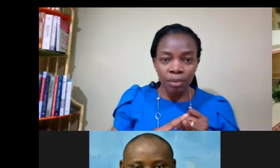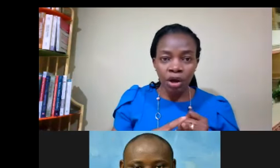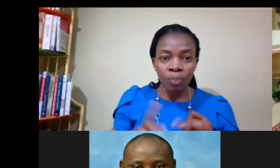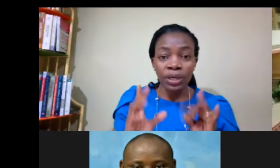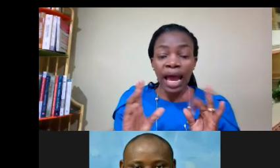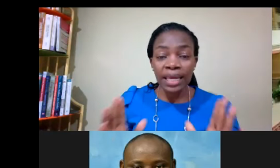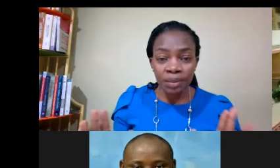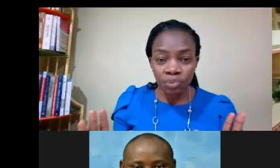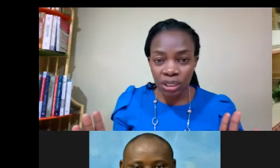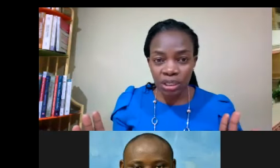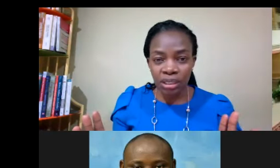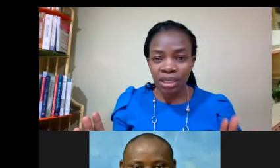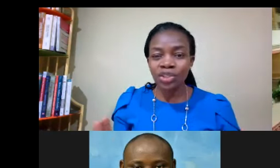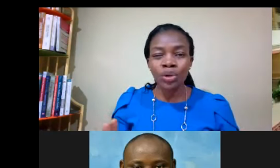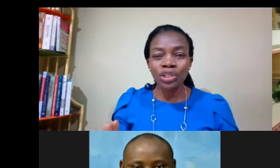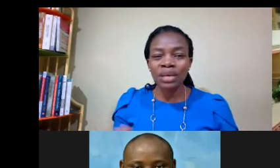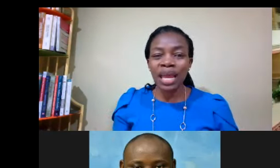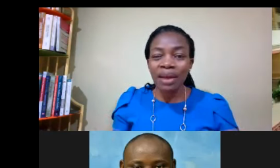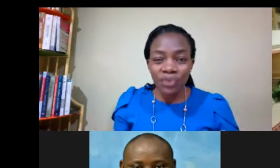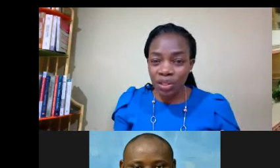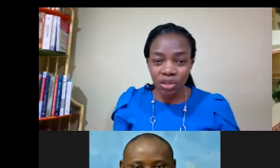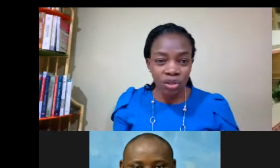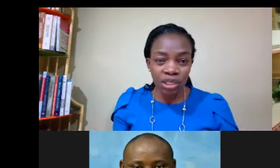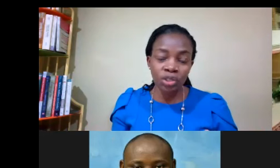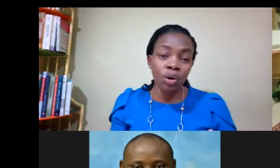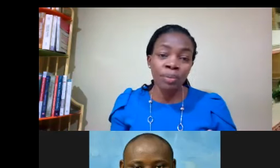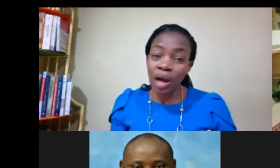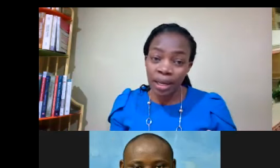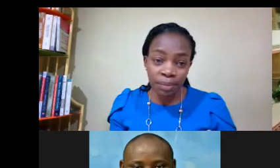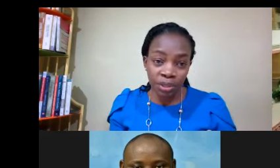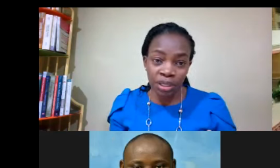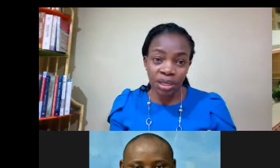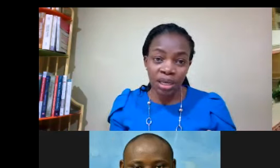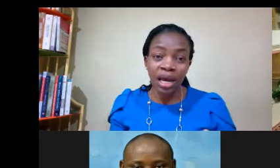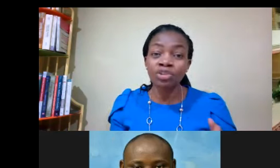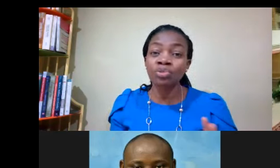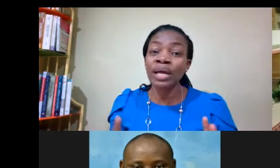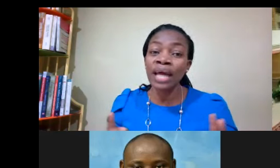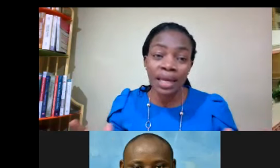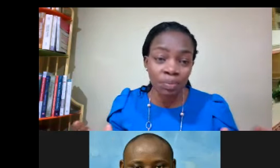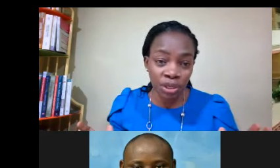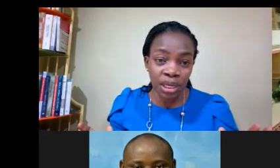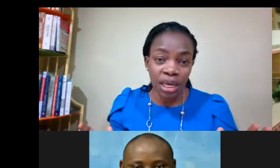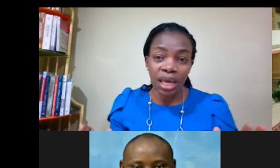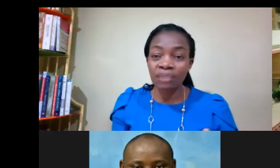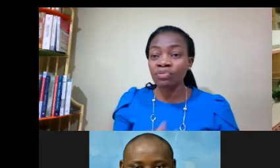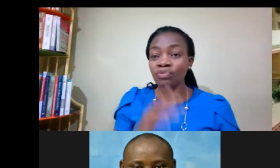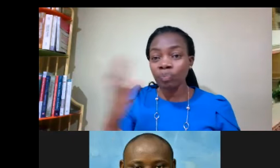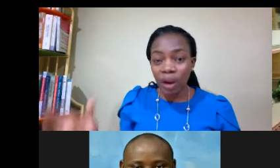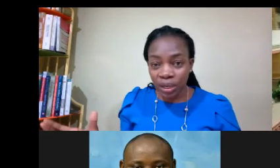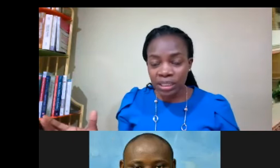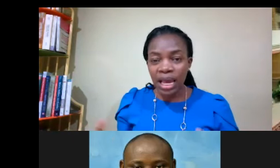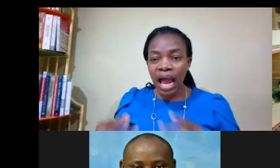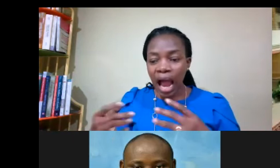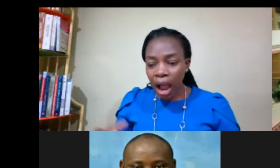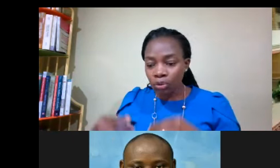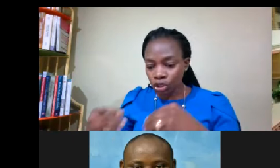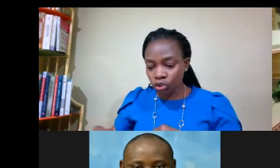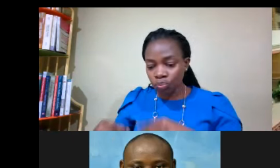session coming up on IEP. It's going to be everything you need to know about IEP and how to write IEP. And even for